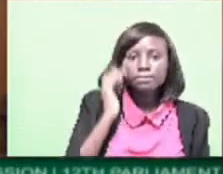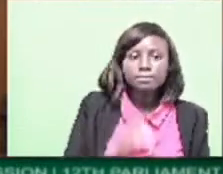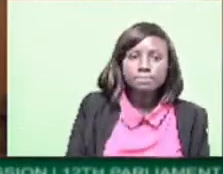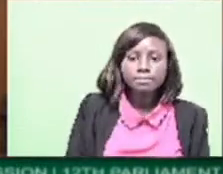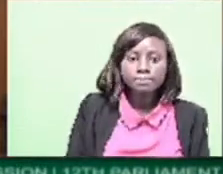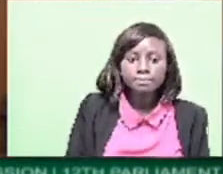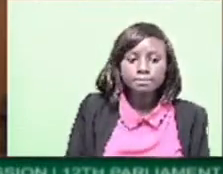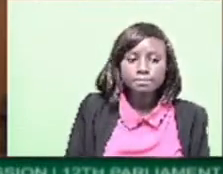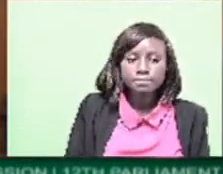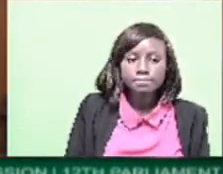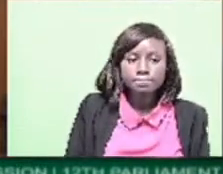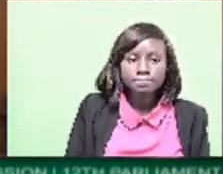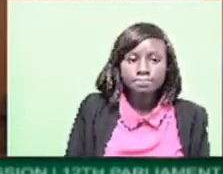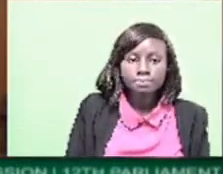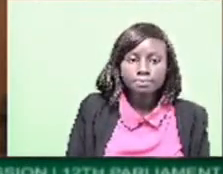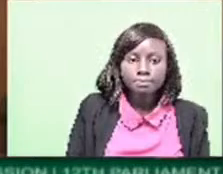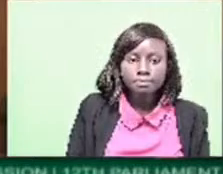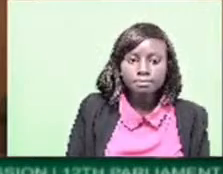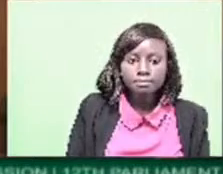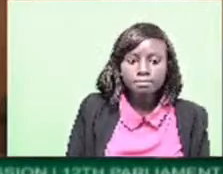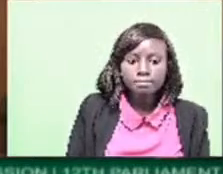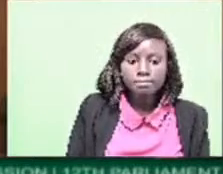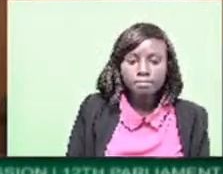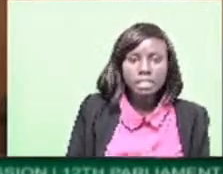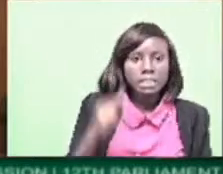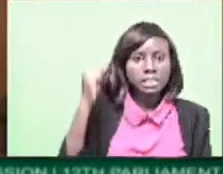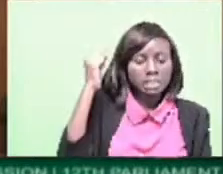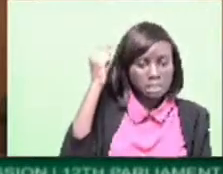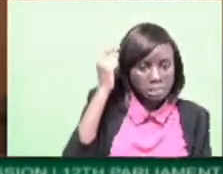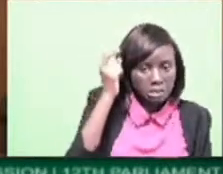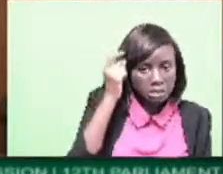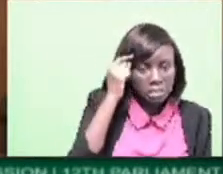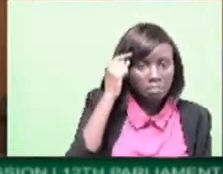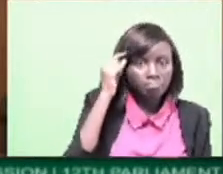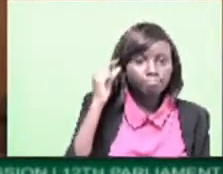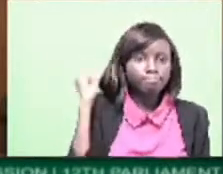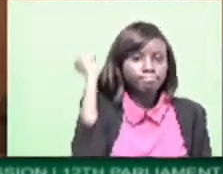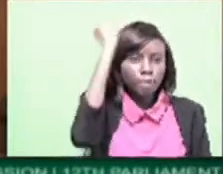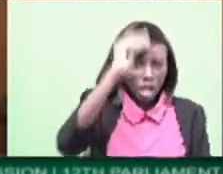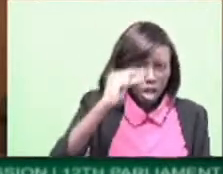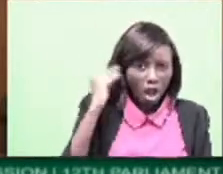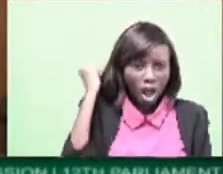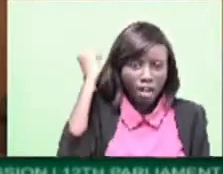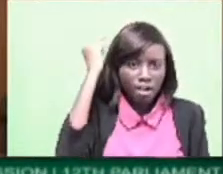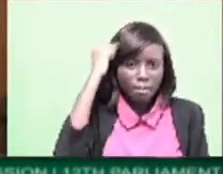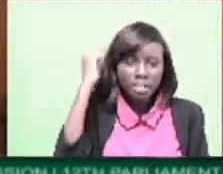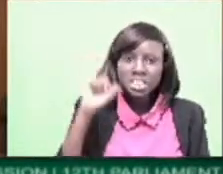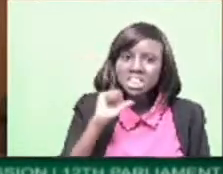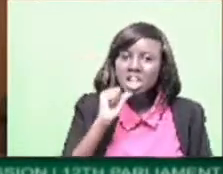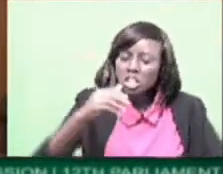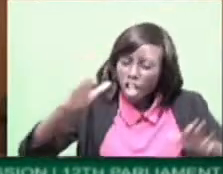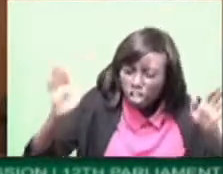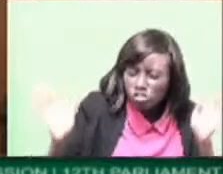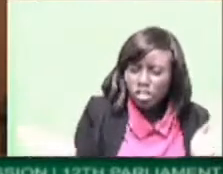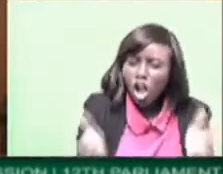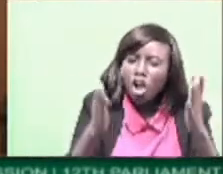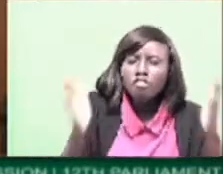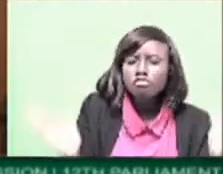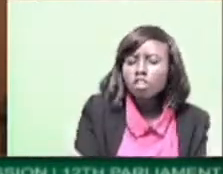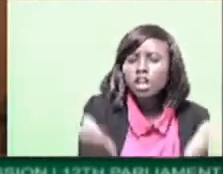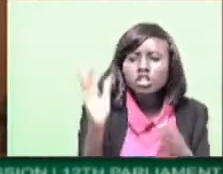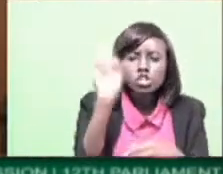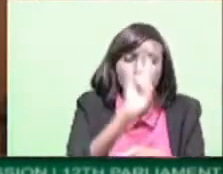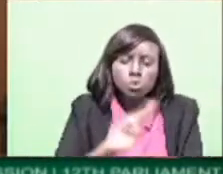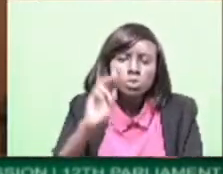gap, they have not been able to persuade our citizens that it is